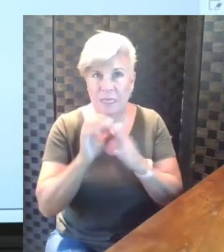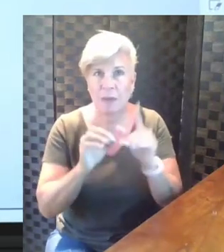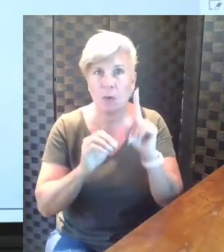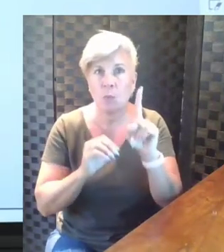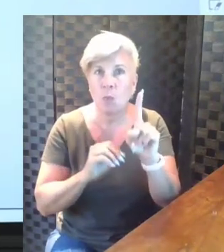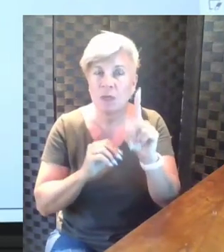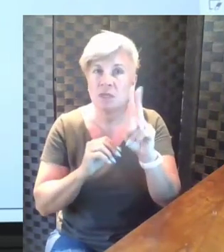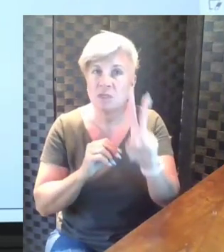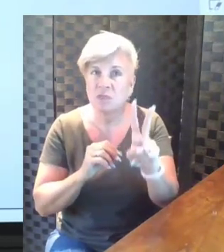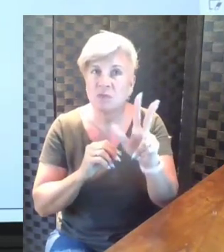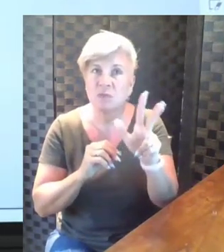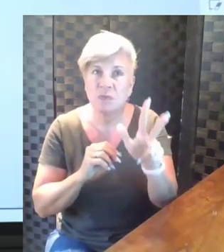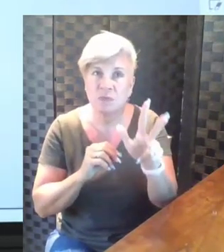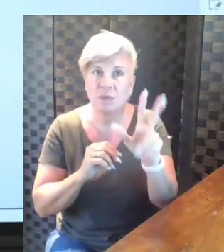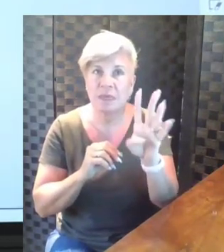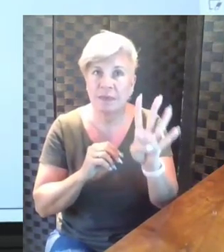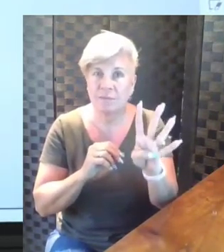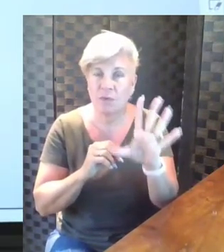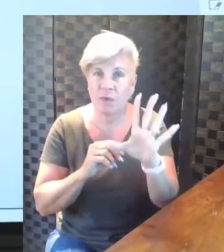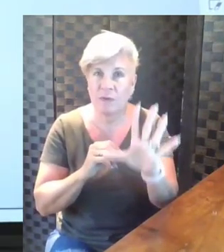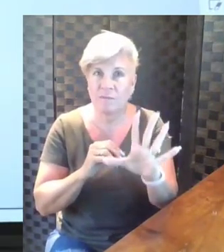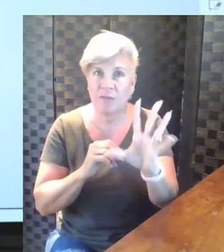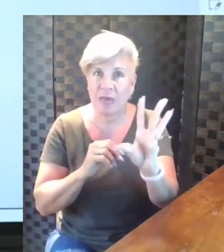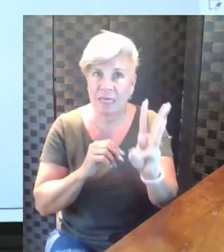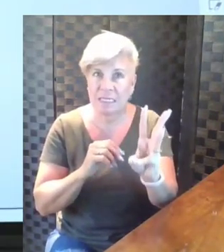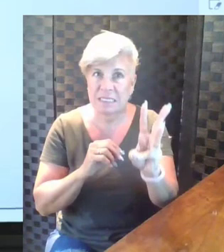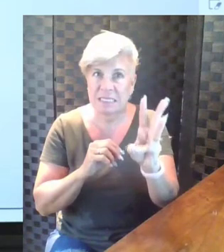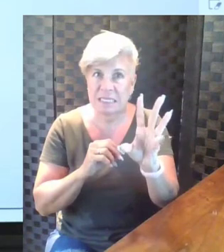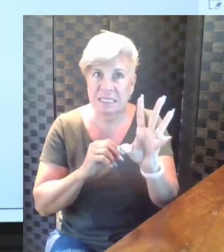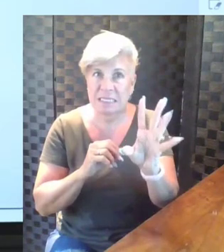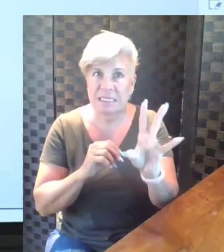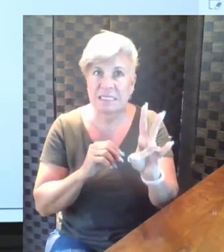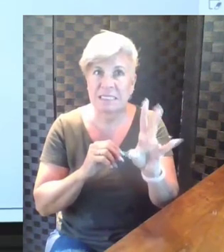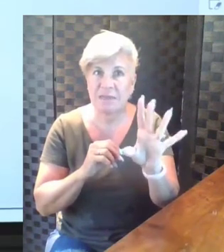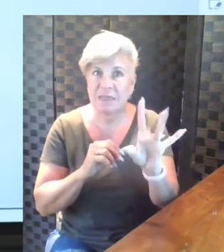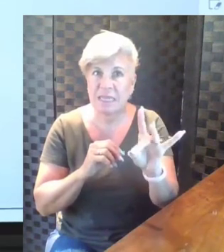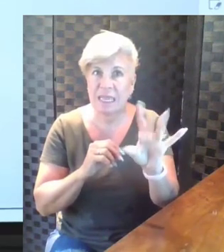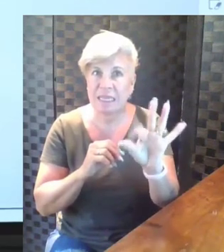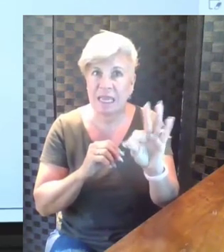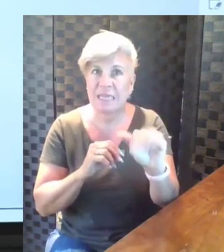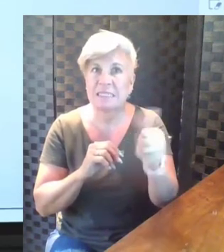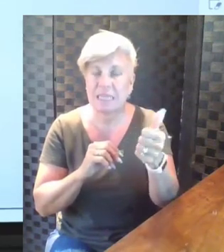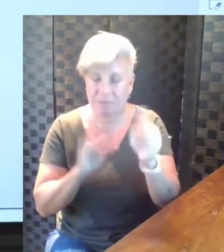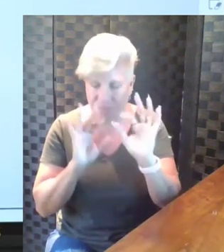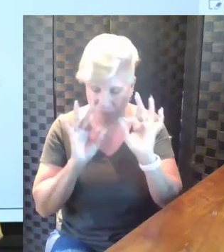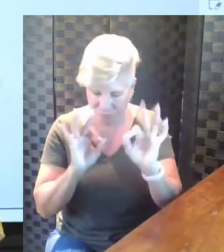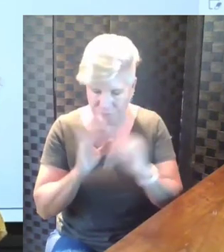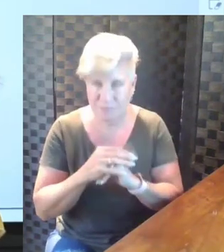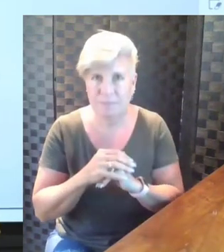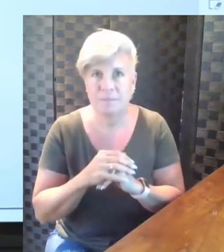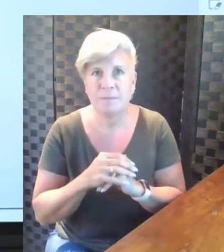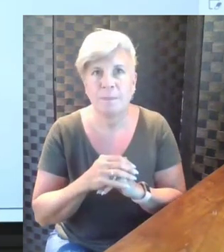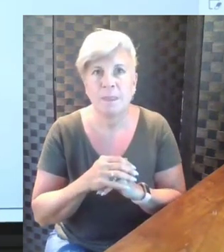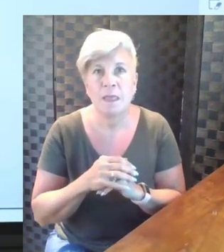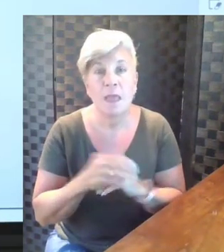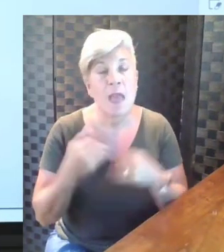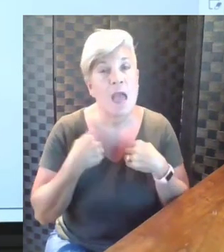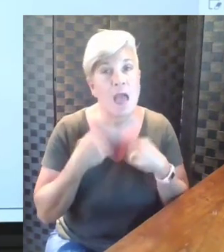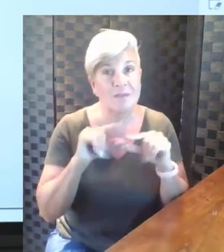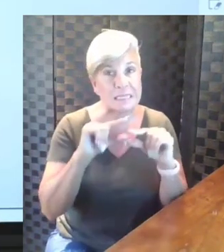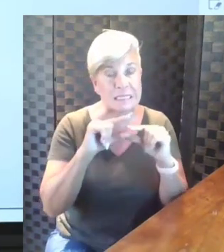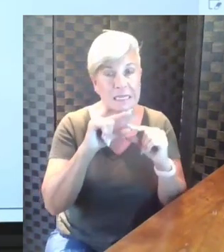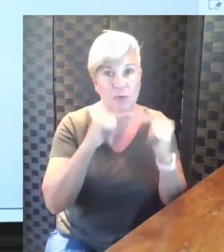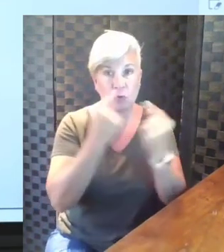sure. 1, 2, 3, 4, 5, 6, 7, 8, 9, 10. So if I